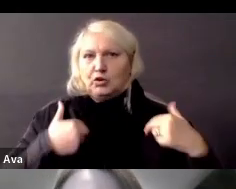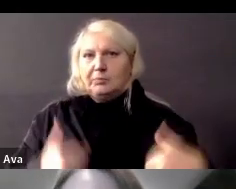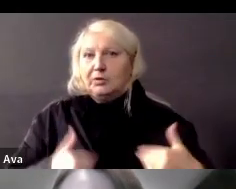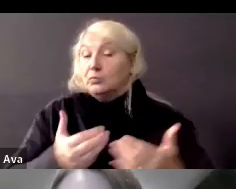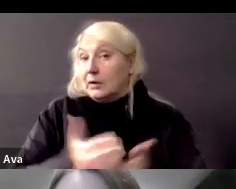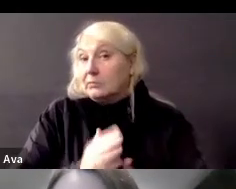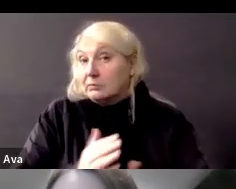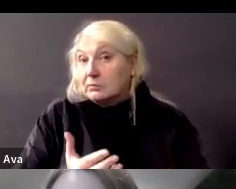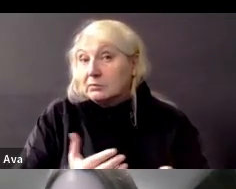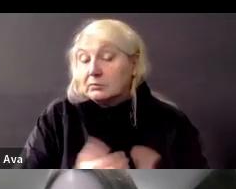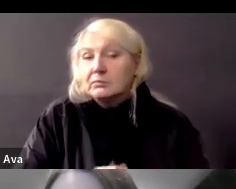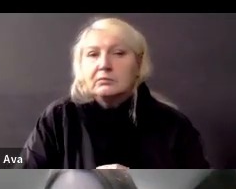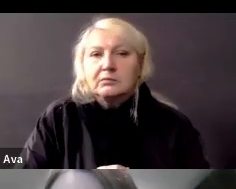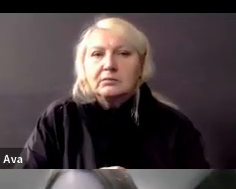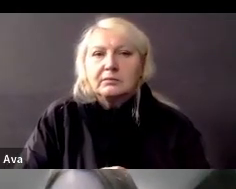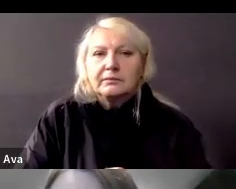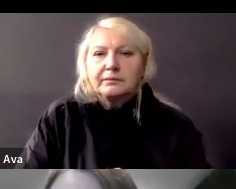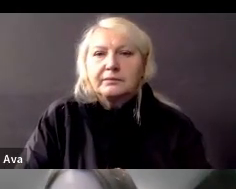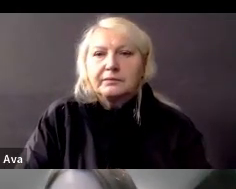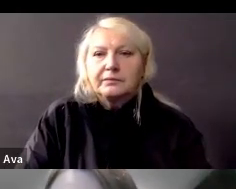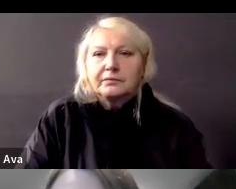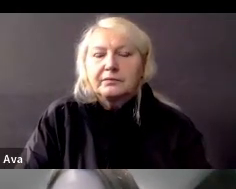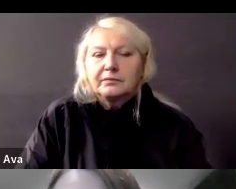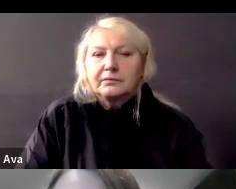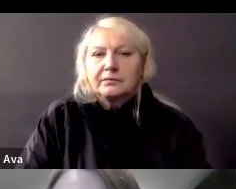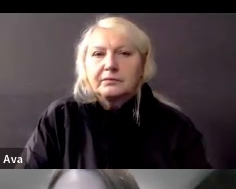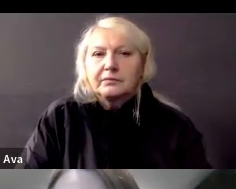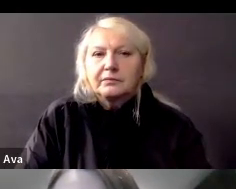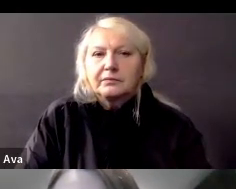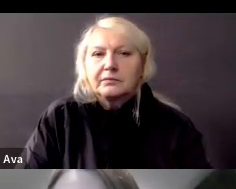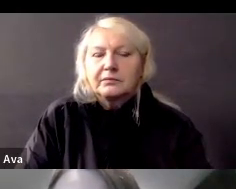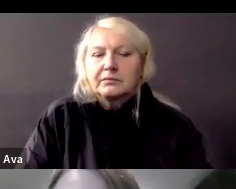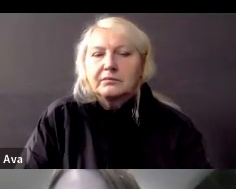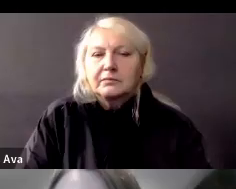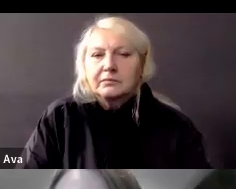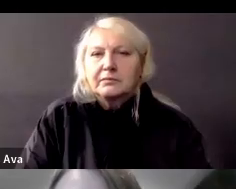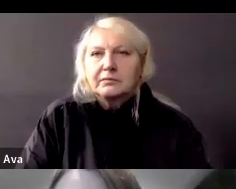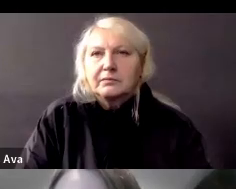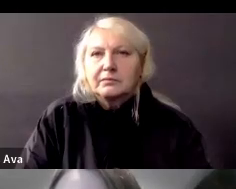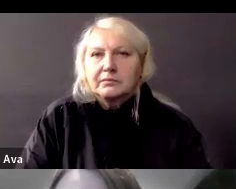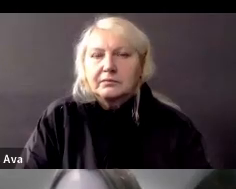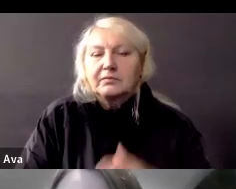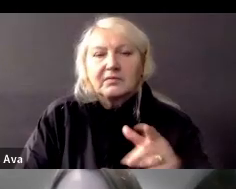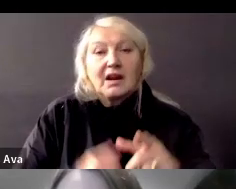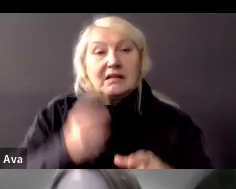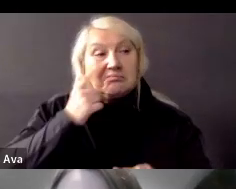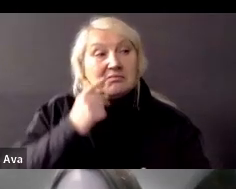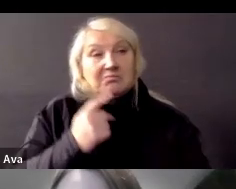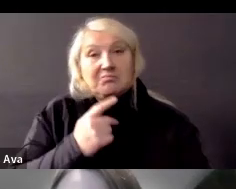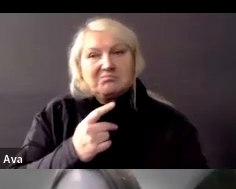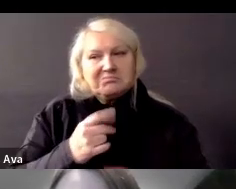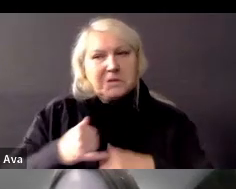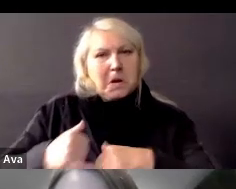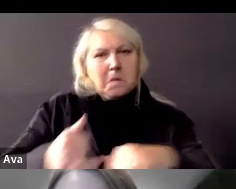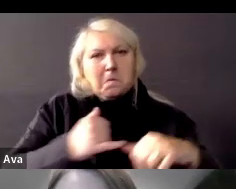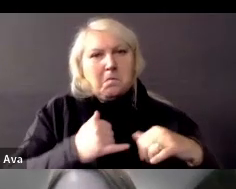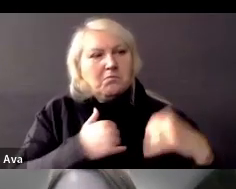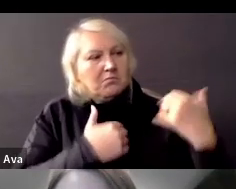We all share in the responsibility, I think, to remove the obstacles